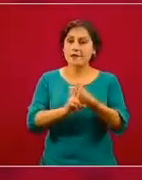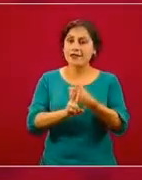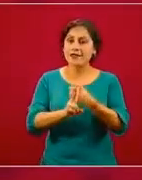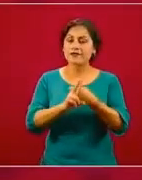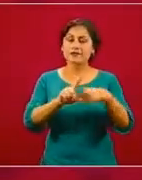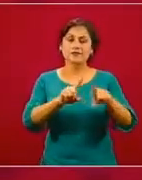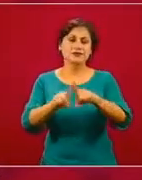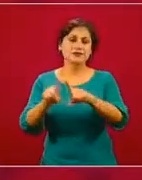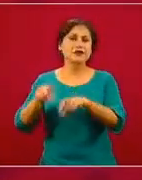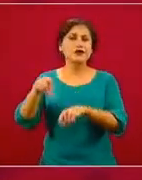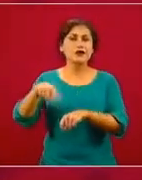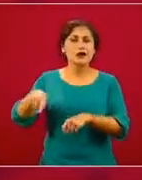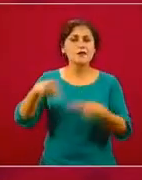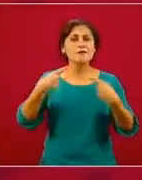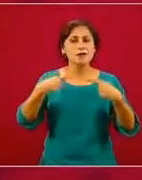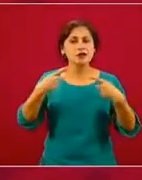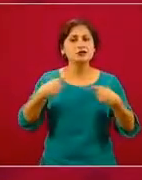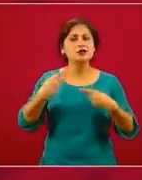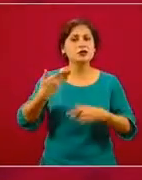dangerous